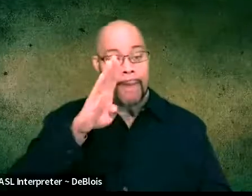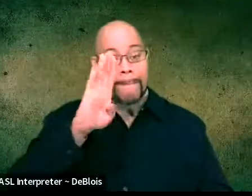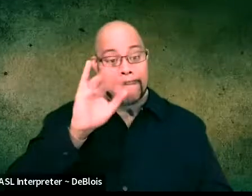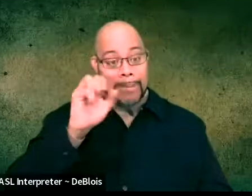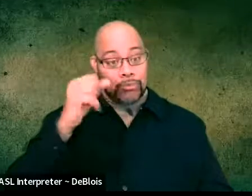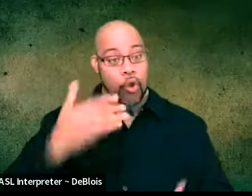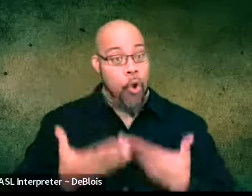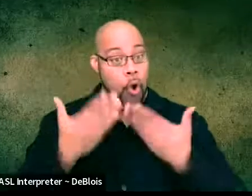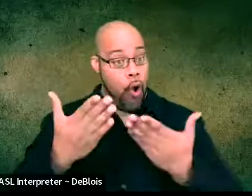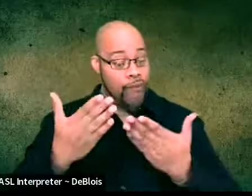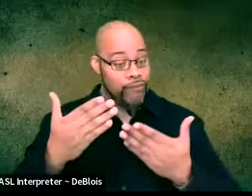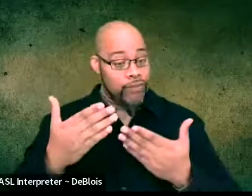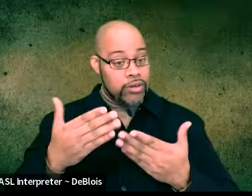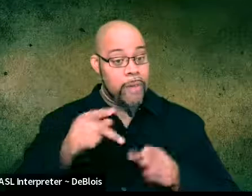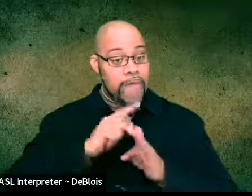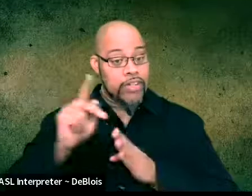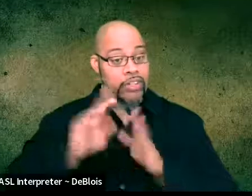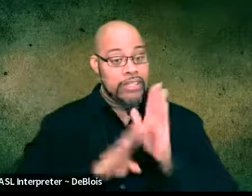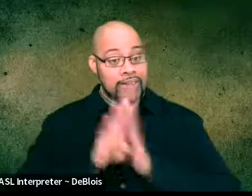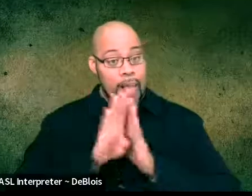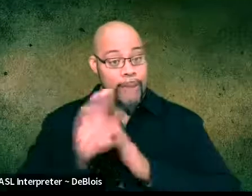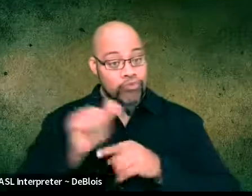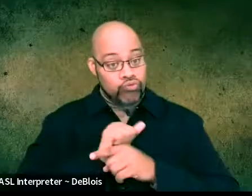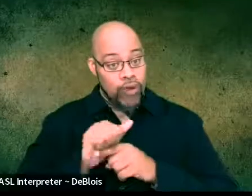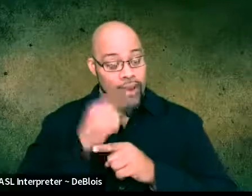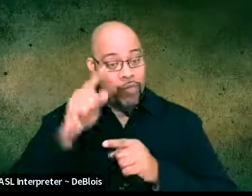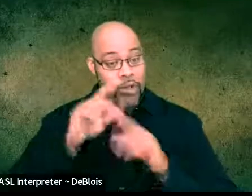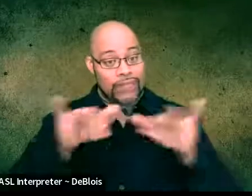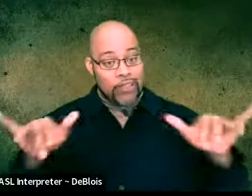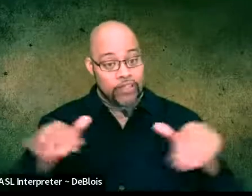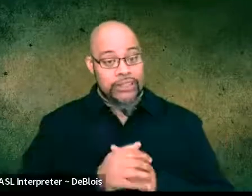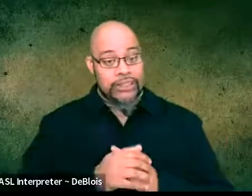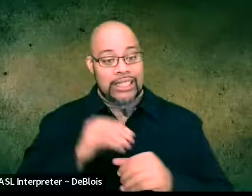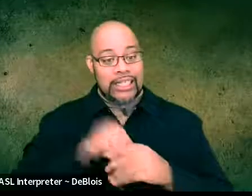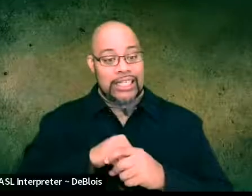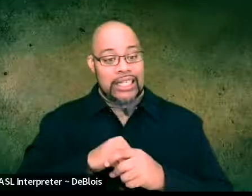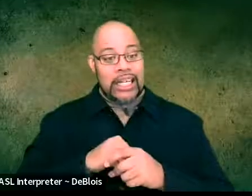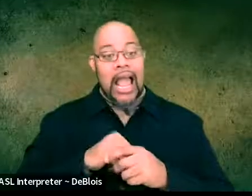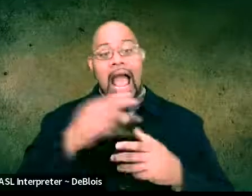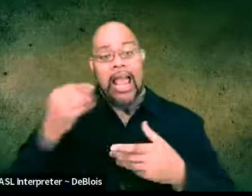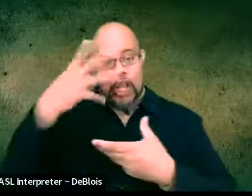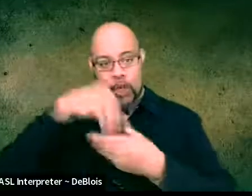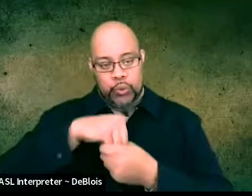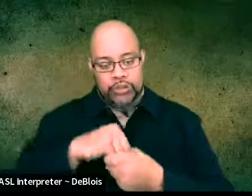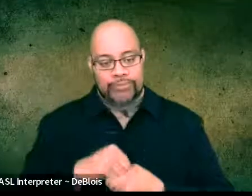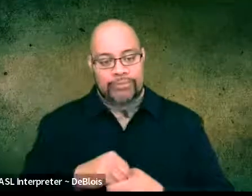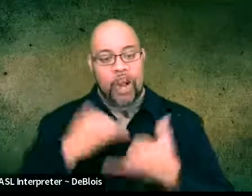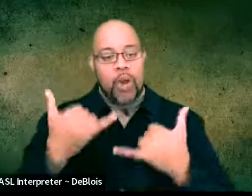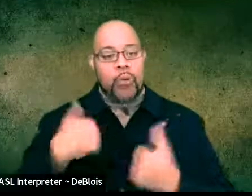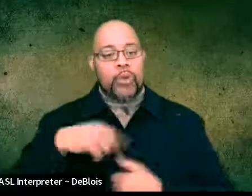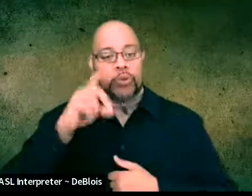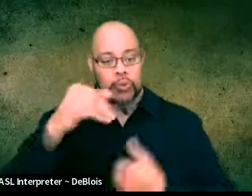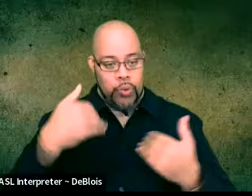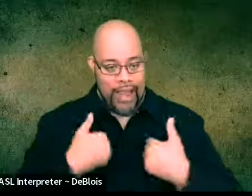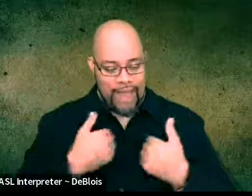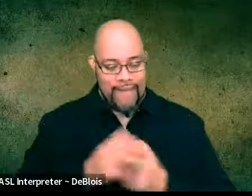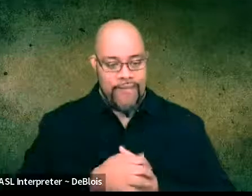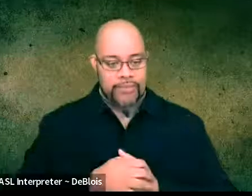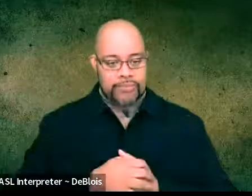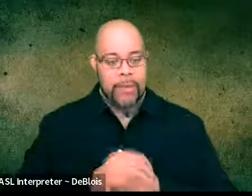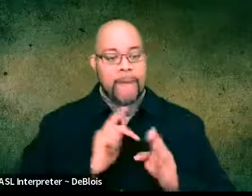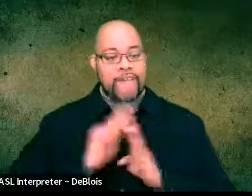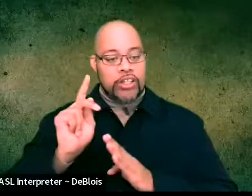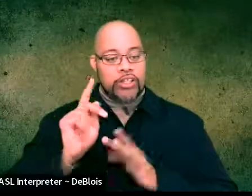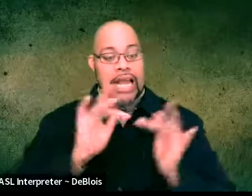eventually offer professional development training for diversity and inclusion? And currently we do have